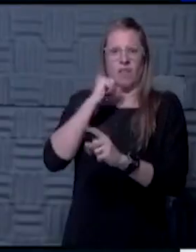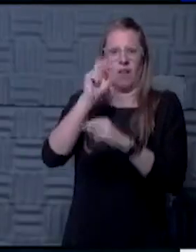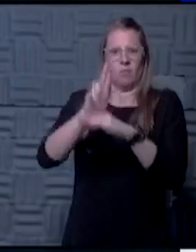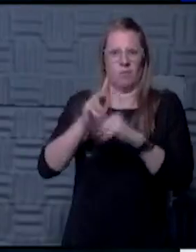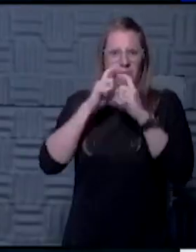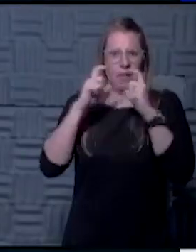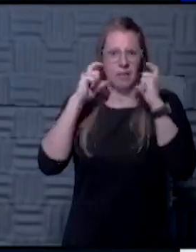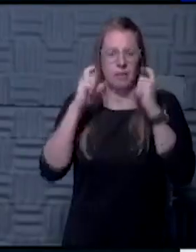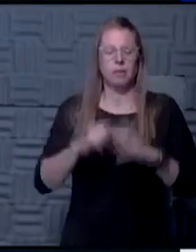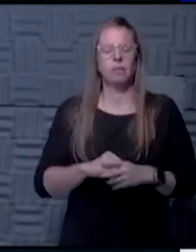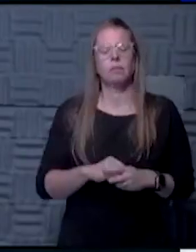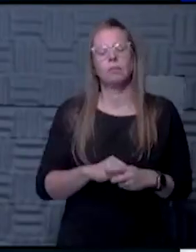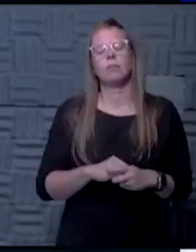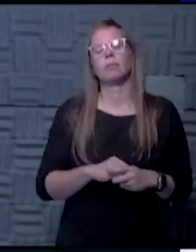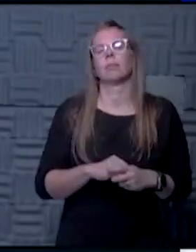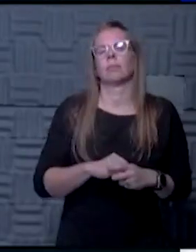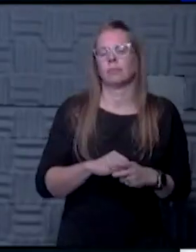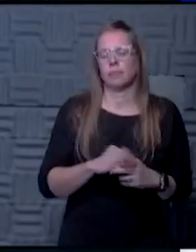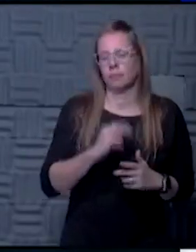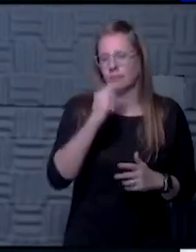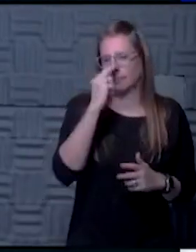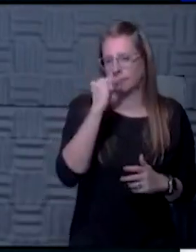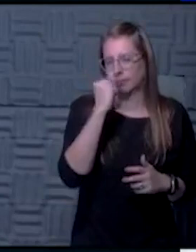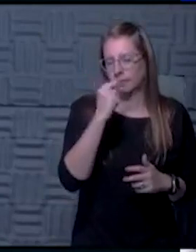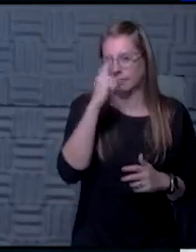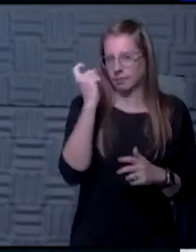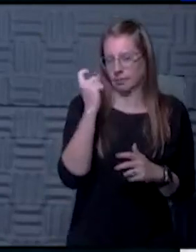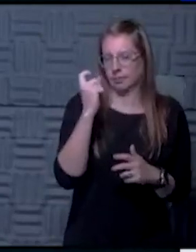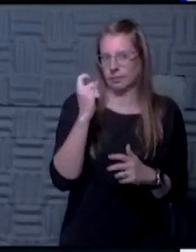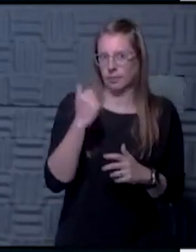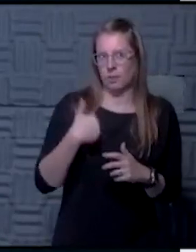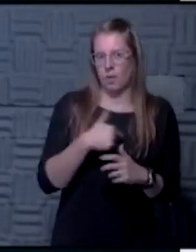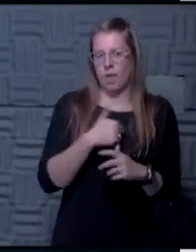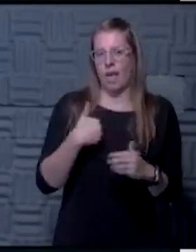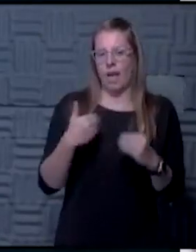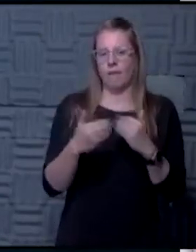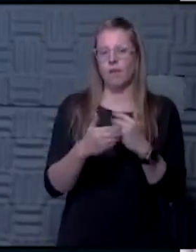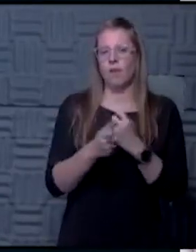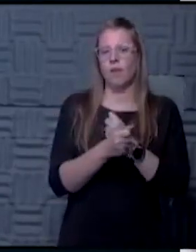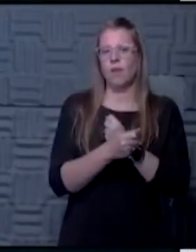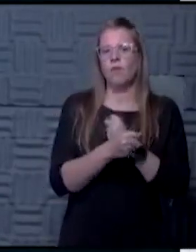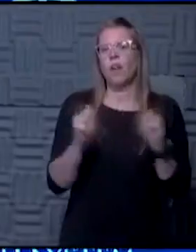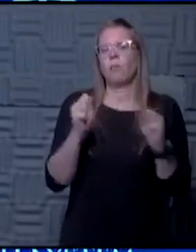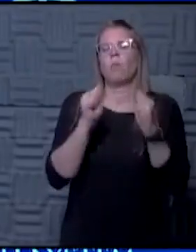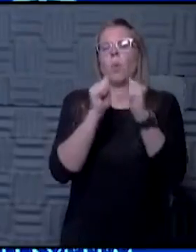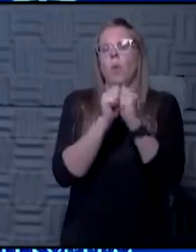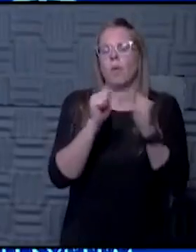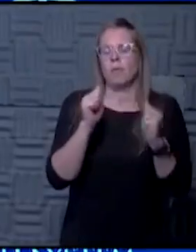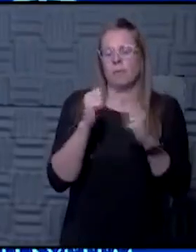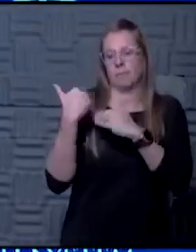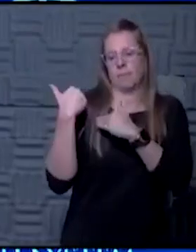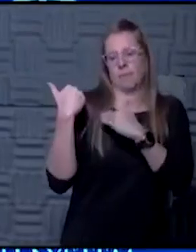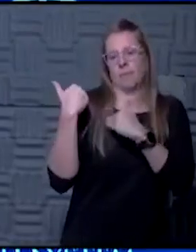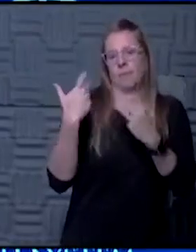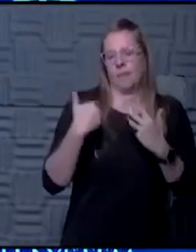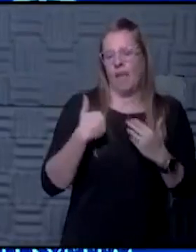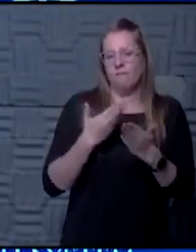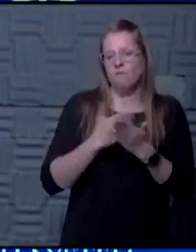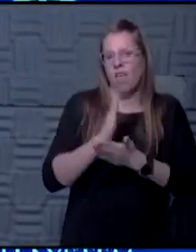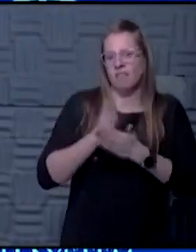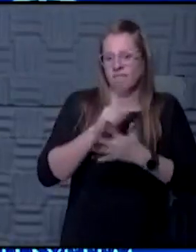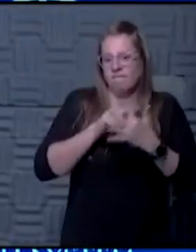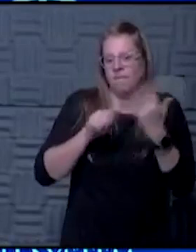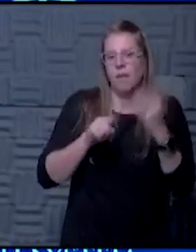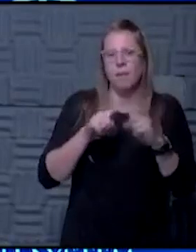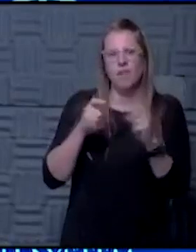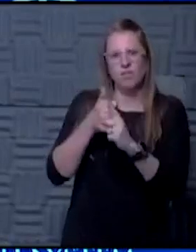Yeah, it's kind of funny. What end is, we all have freedom with responsibility. And we can say, well, I have all these rights, but you don't